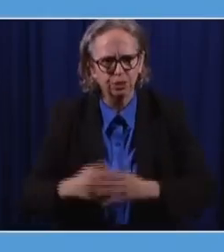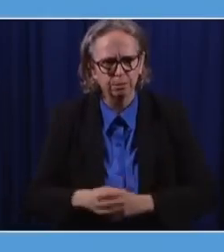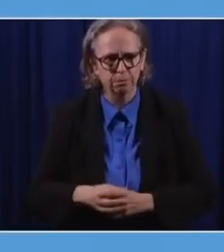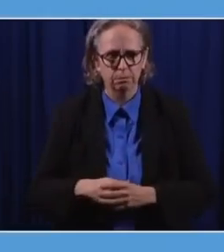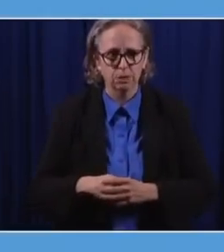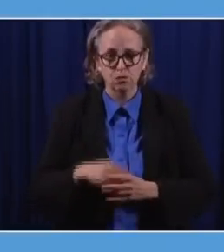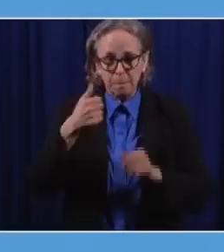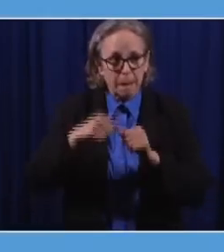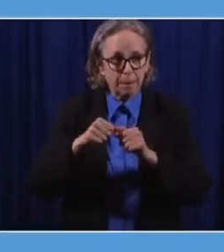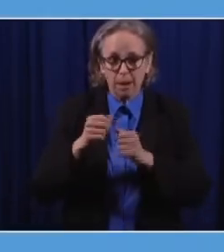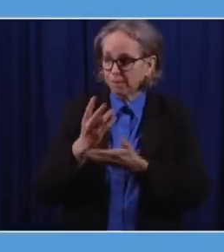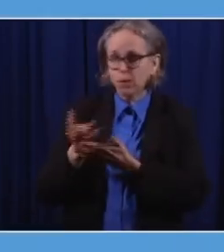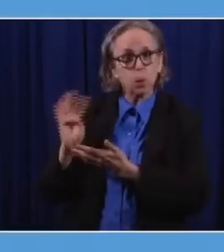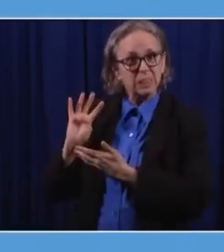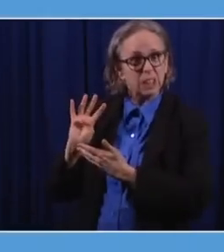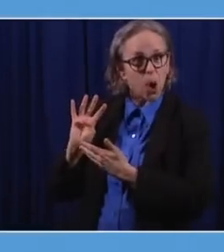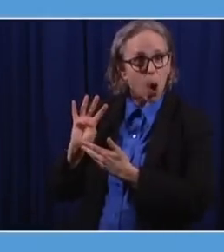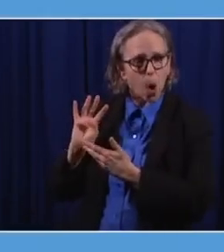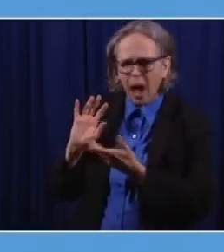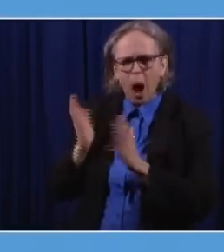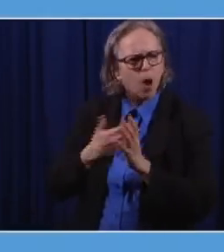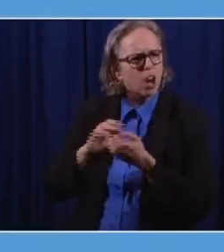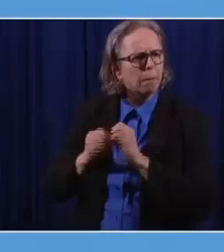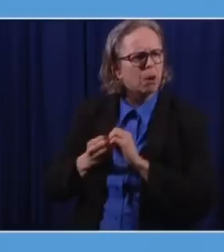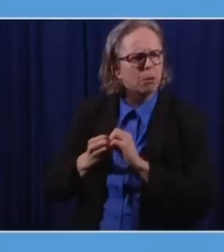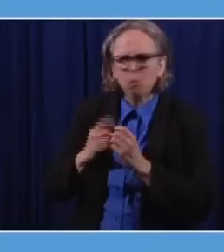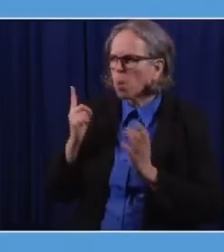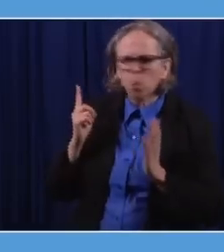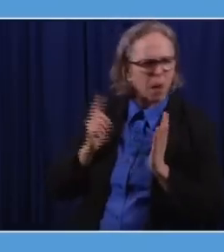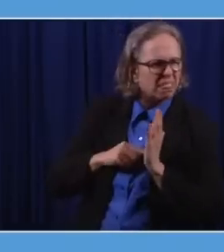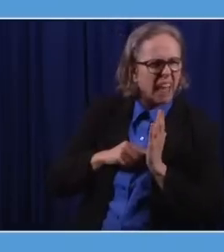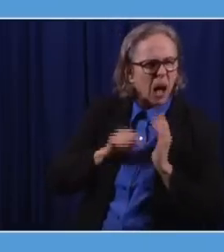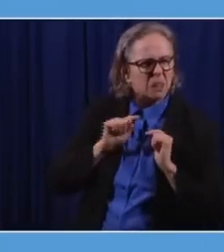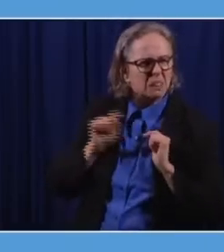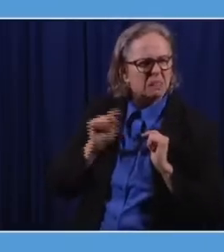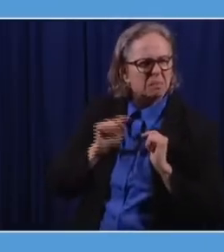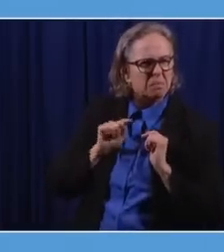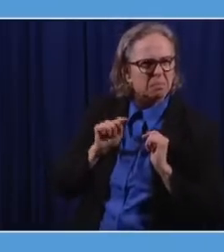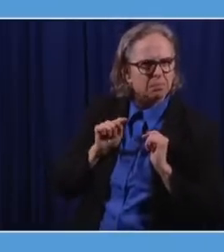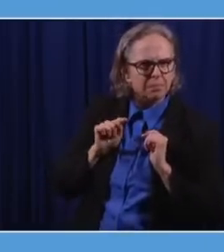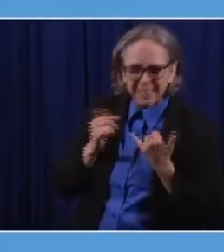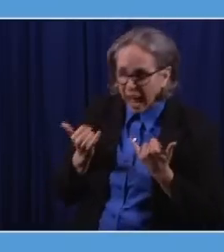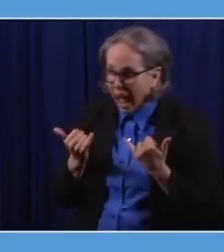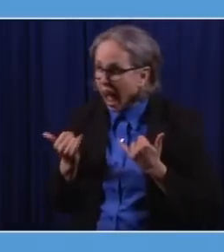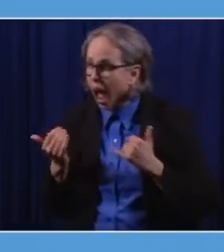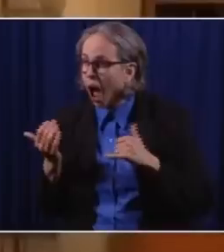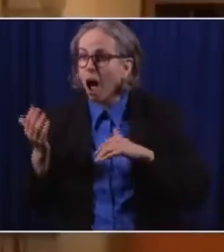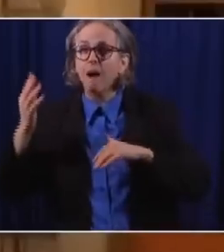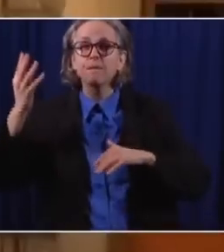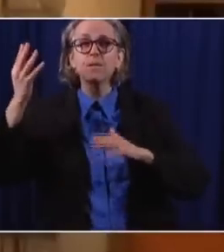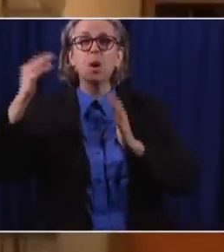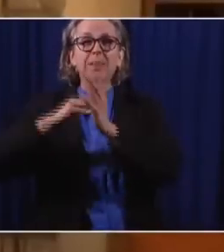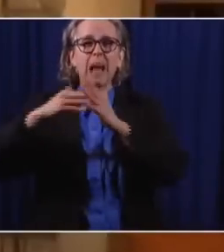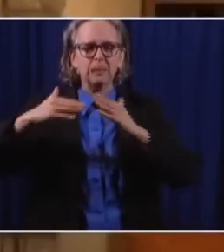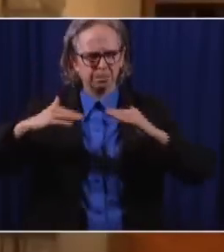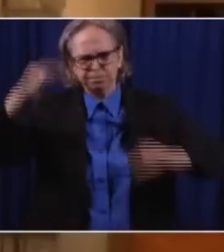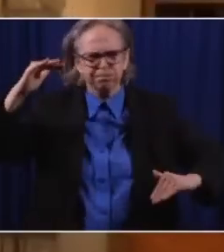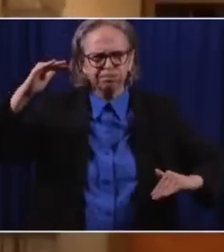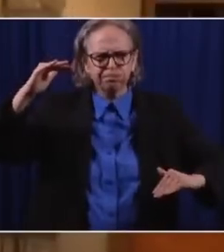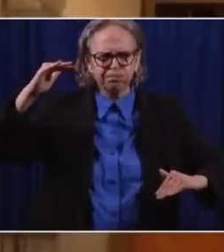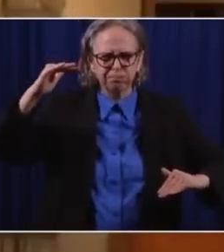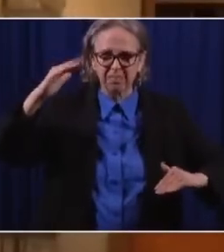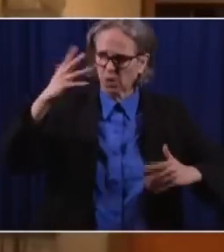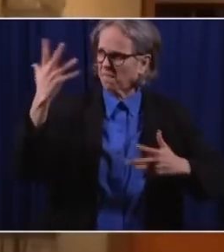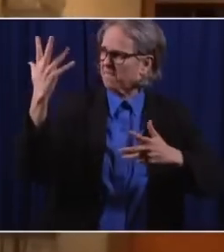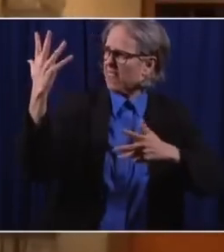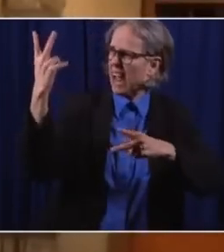ago, that number was about 1,000. So now it is five-fold up and seemingly continues